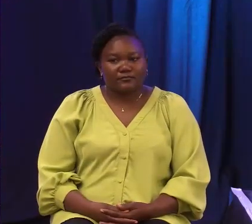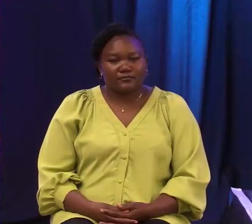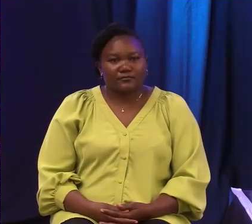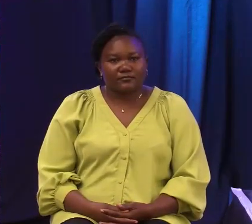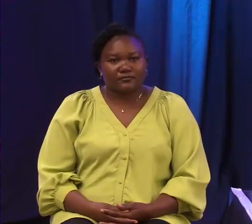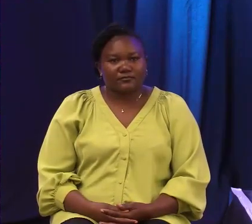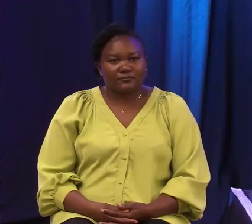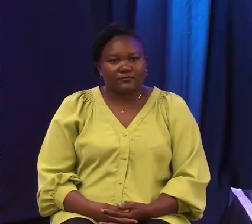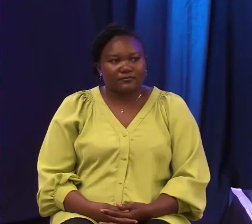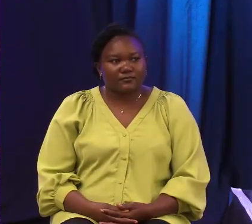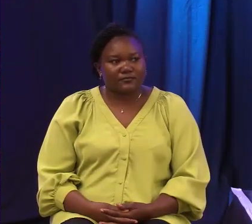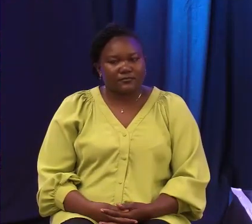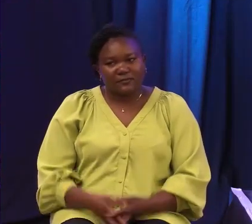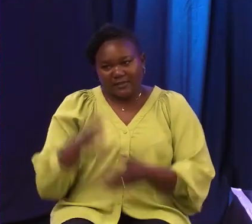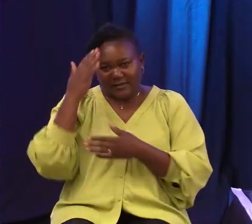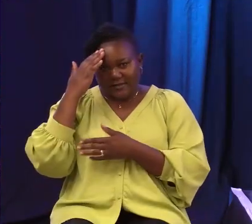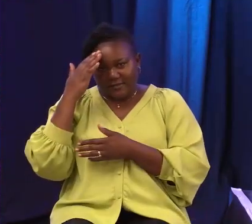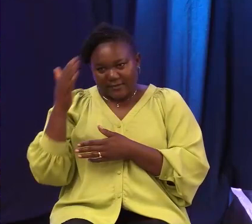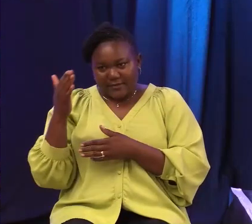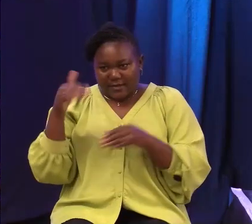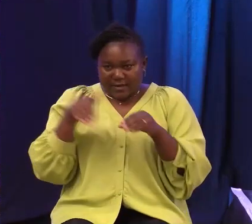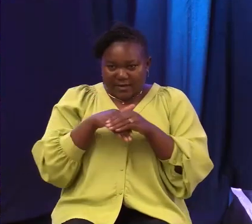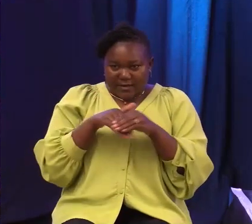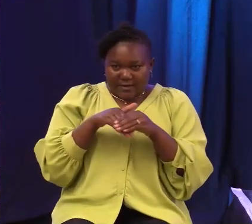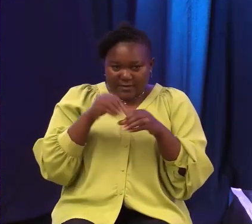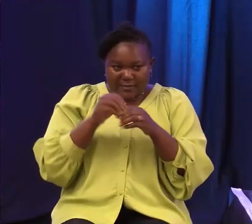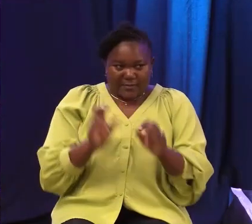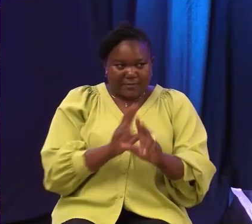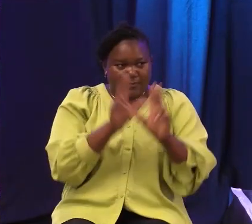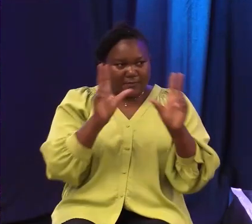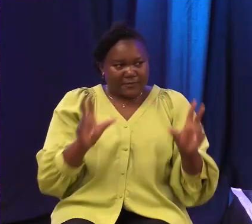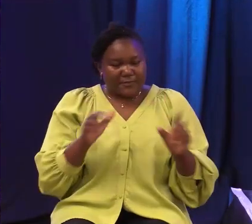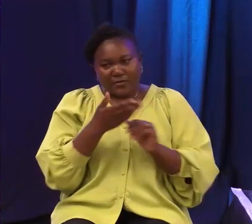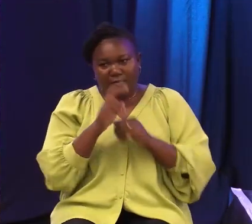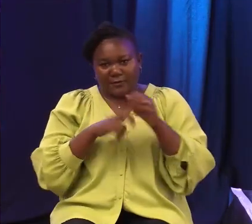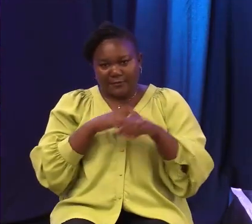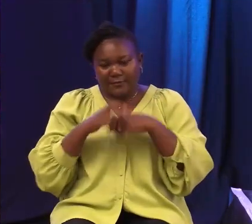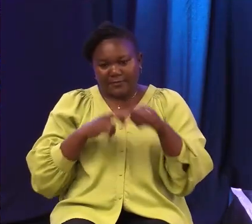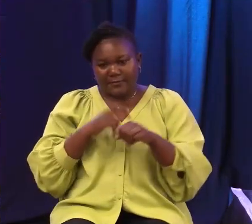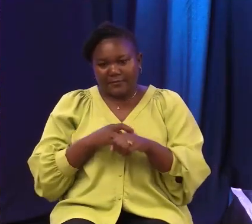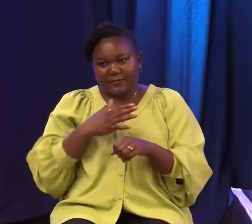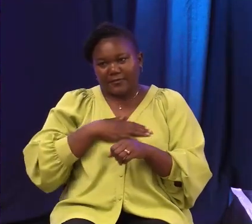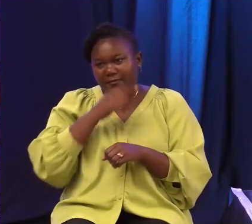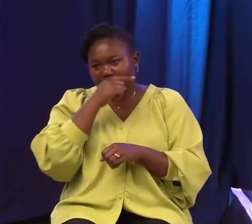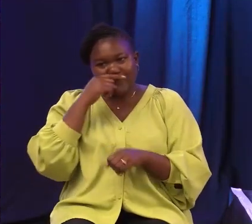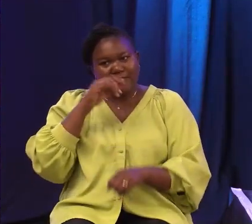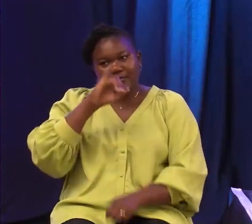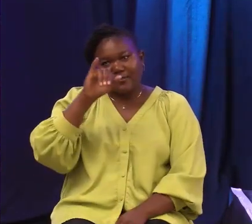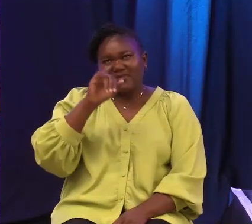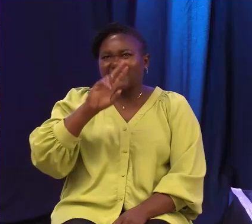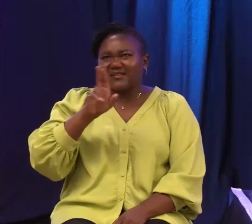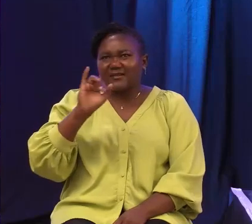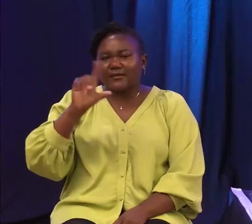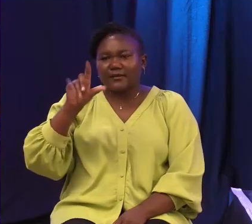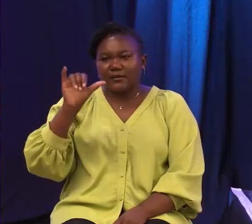Okay. Good afternoon to the members of the audience and event organizers. My name is Hilia Kwedi, as you've heard, and